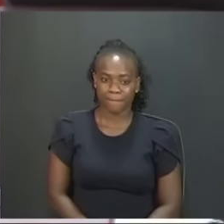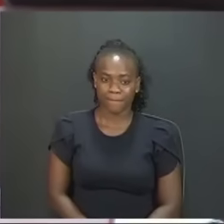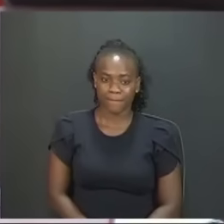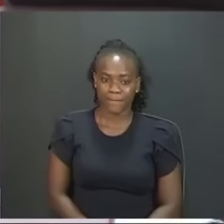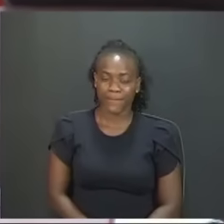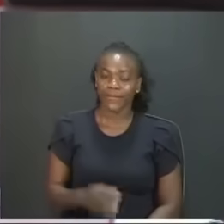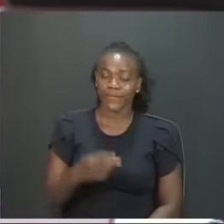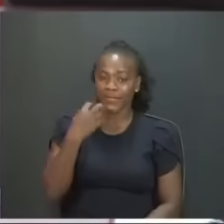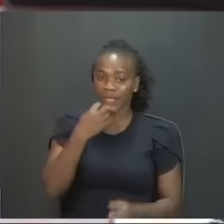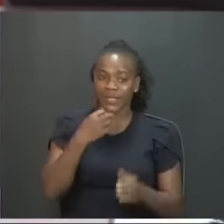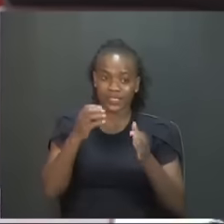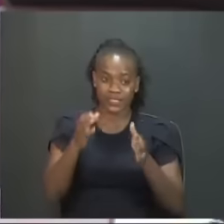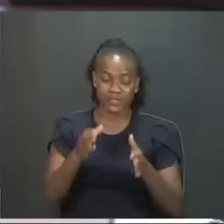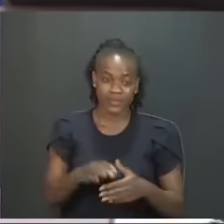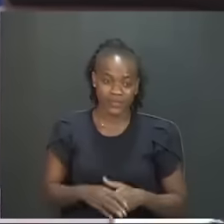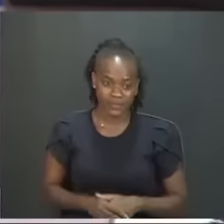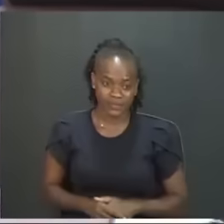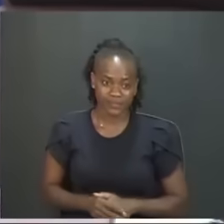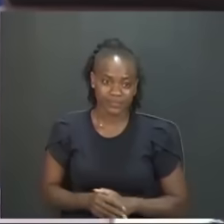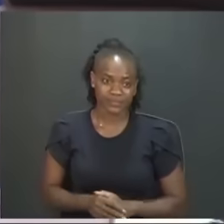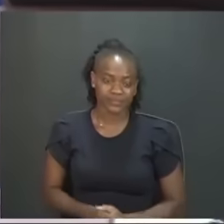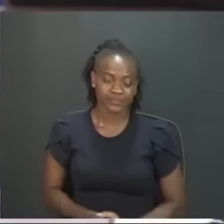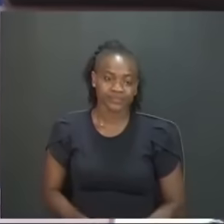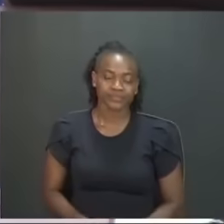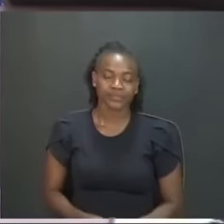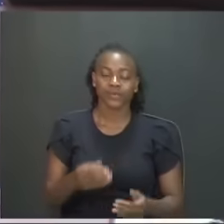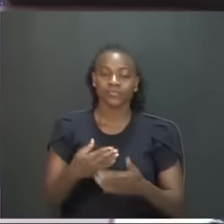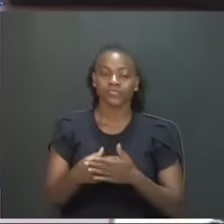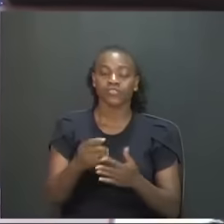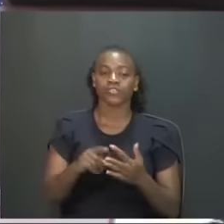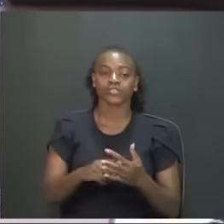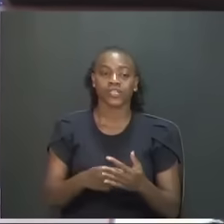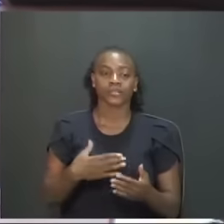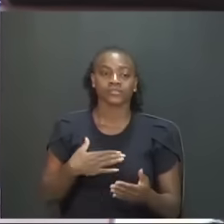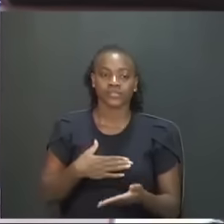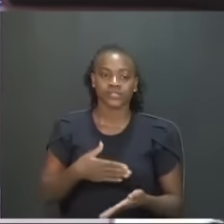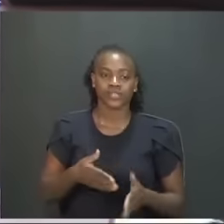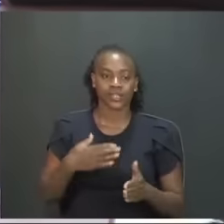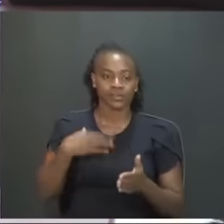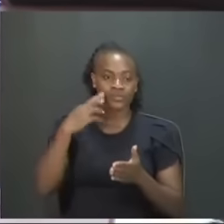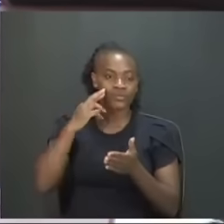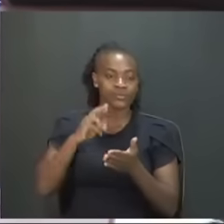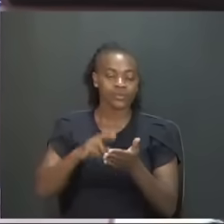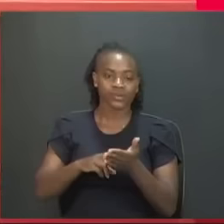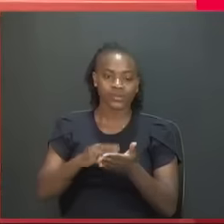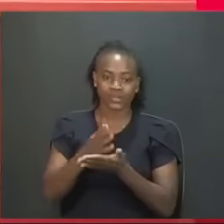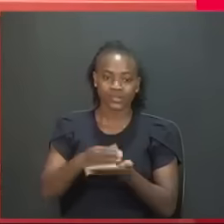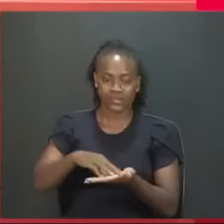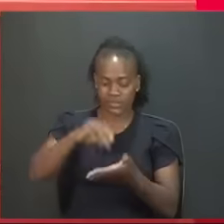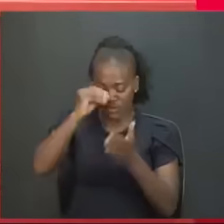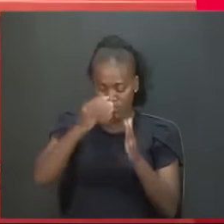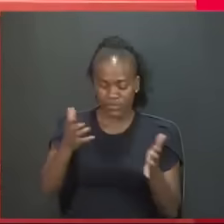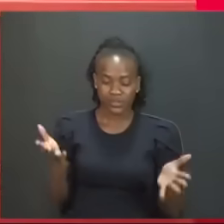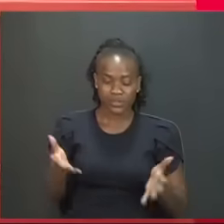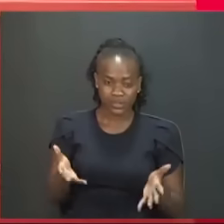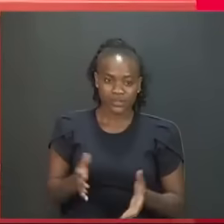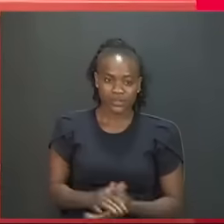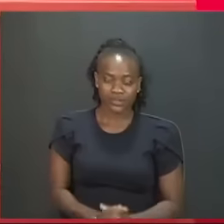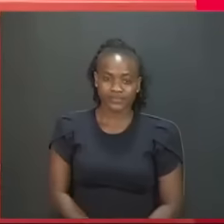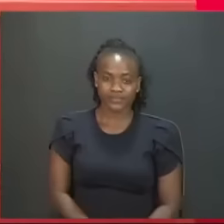Mr. Speaker. Minority leader. Mr. Speaker, before you come in, permit me to acknowledge the presence of some students in our midst. Very